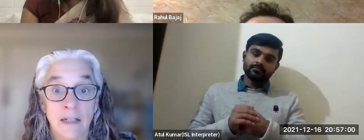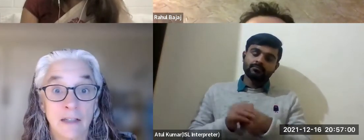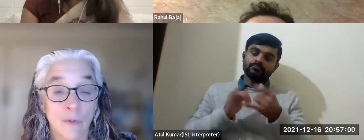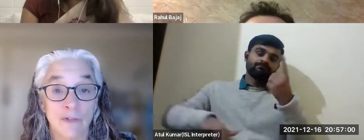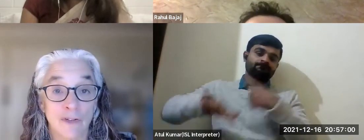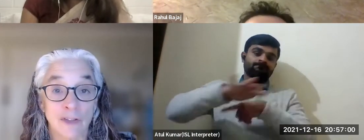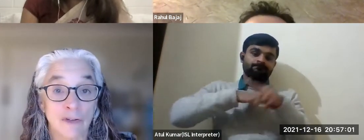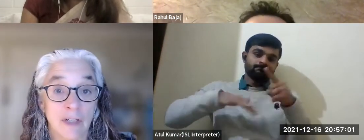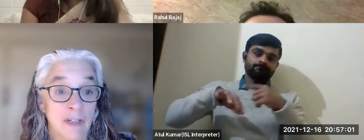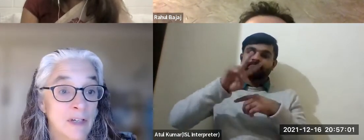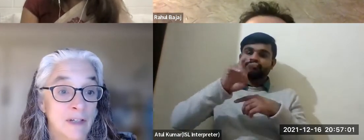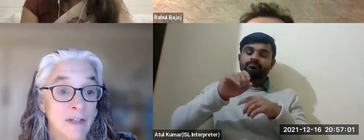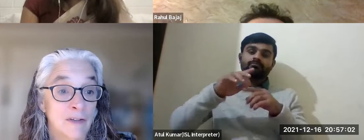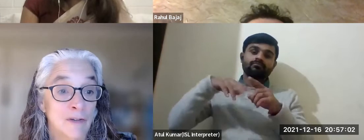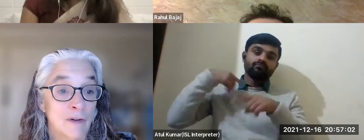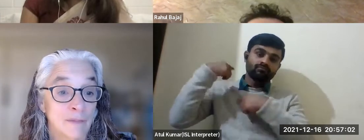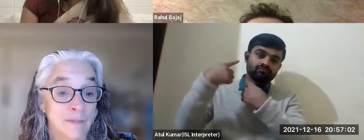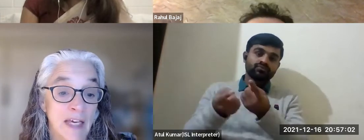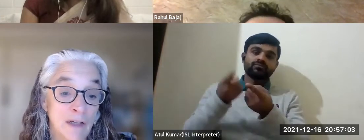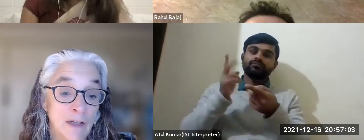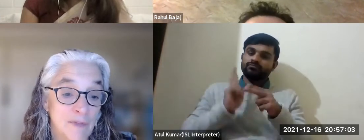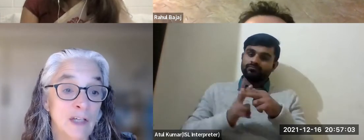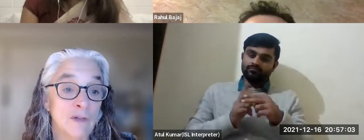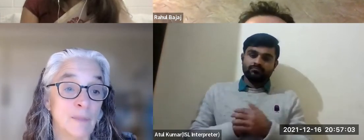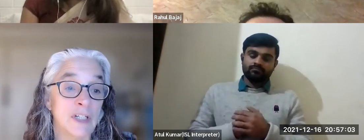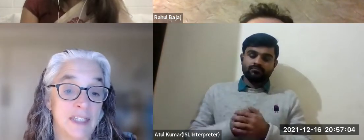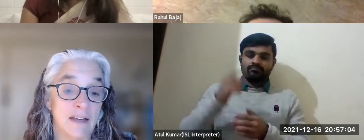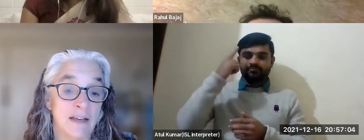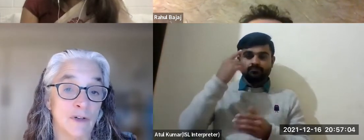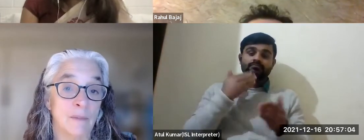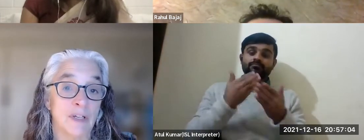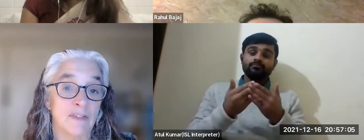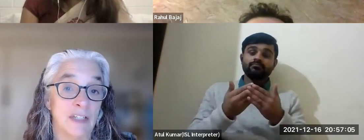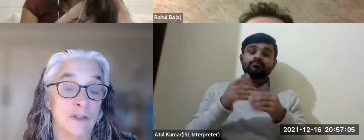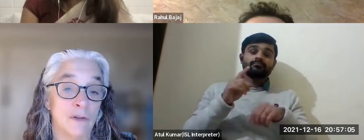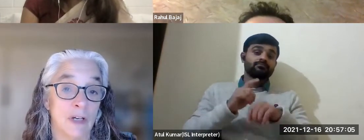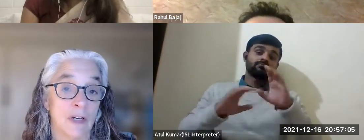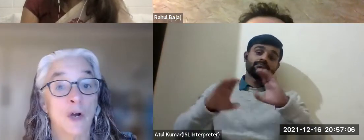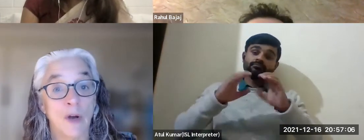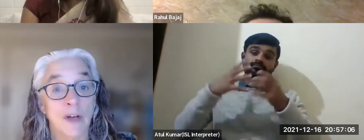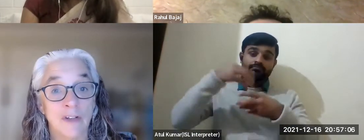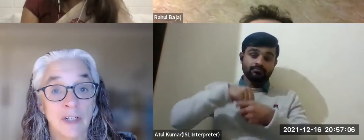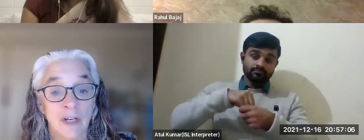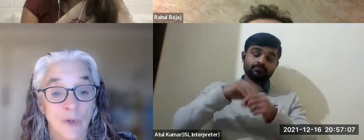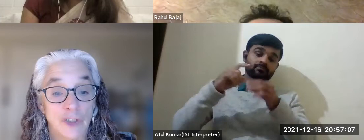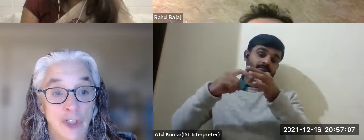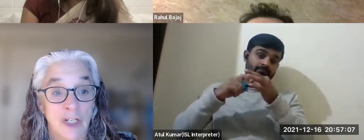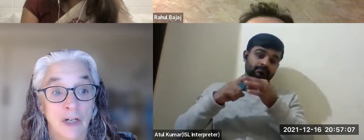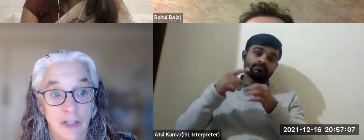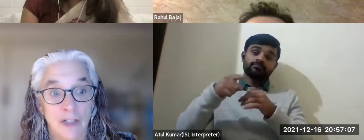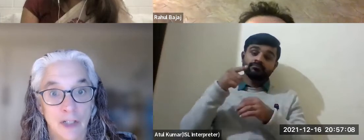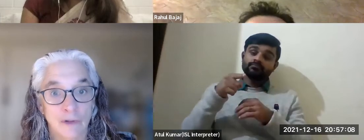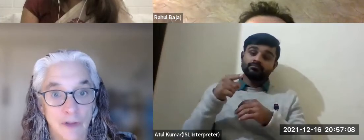society in the 21st century. So thank you for putting savior complex into the question,